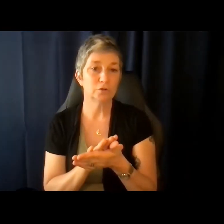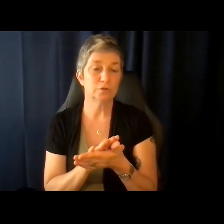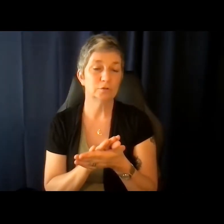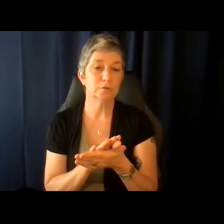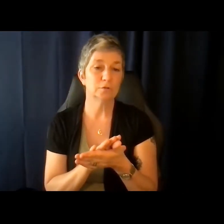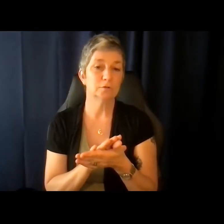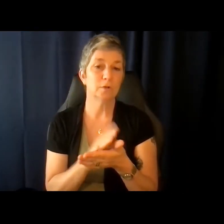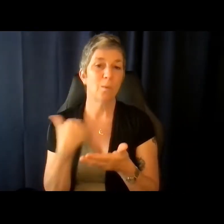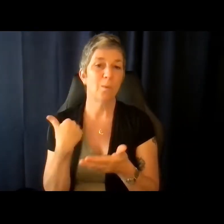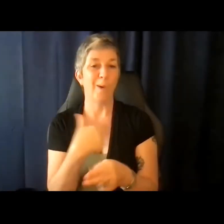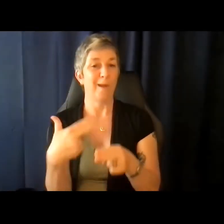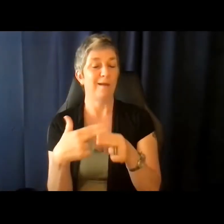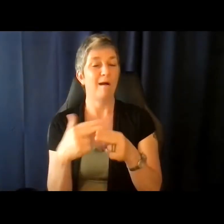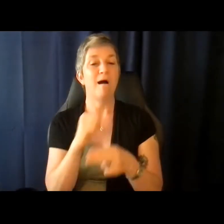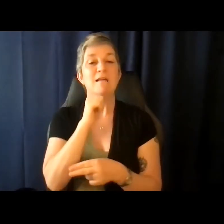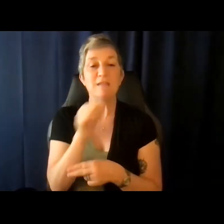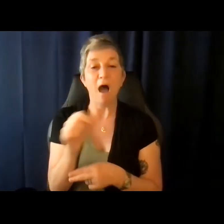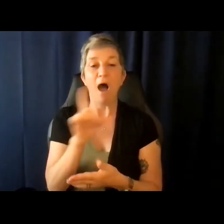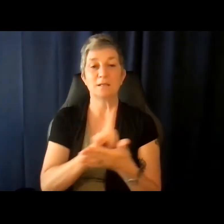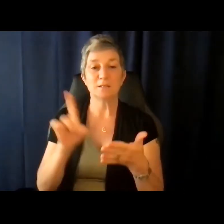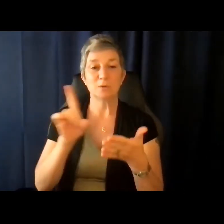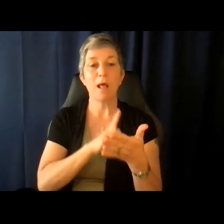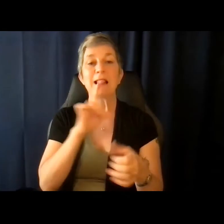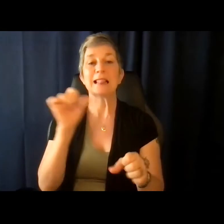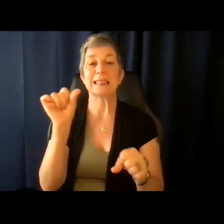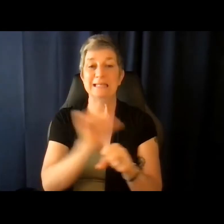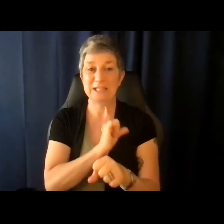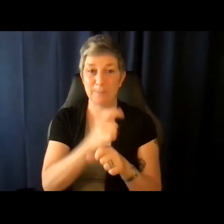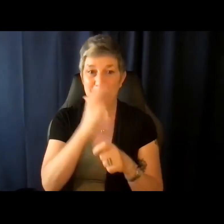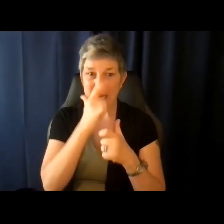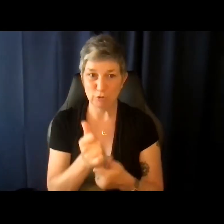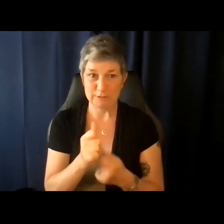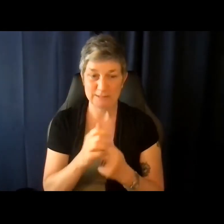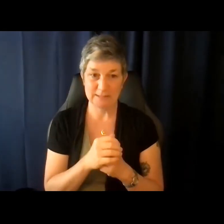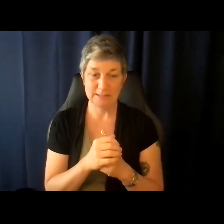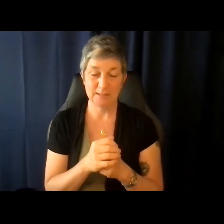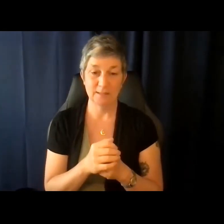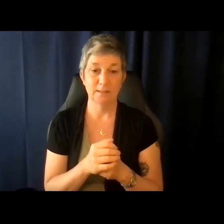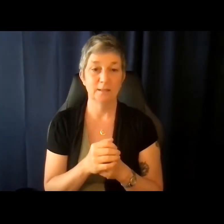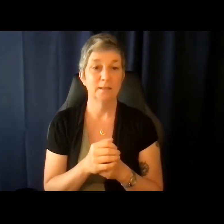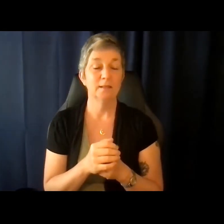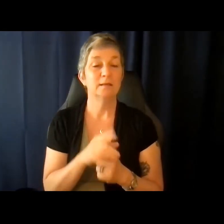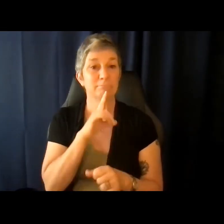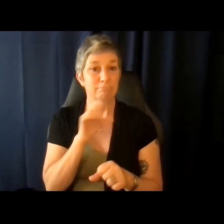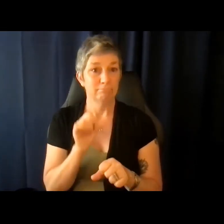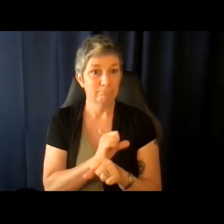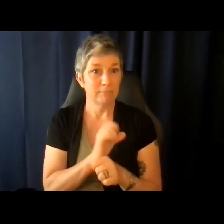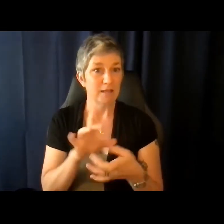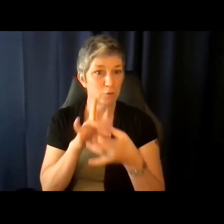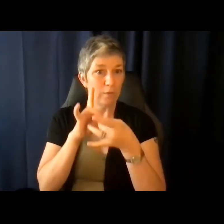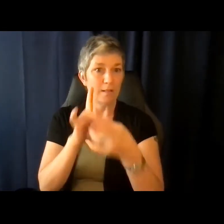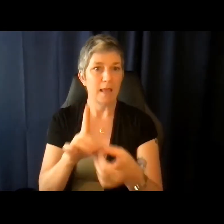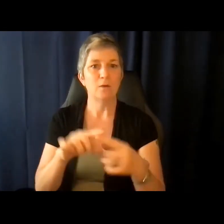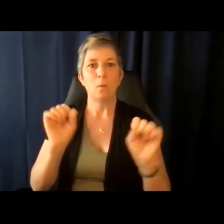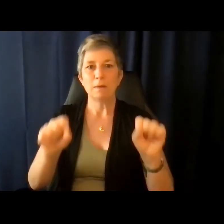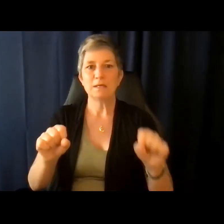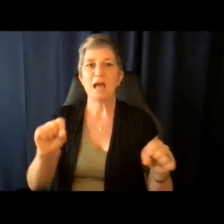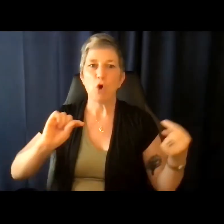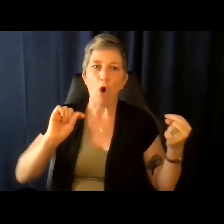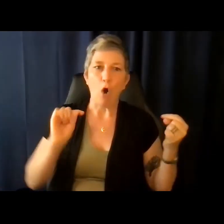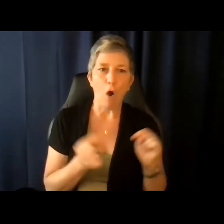what we call a non-discriminatory legitimate interest, where they're actually is related to potential harm to persons or